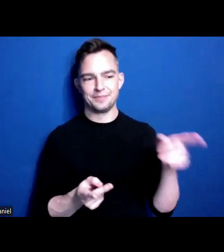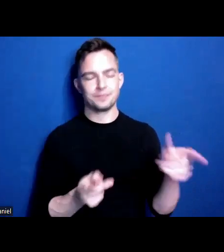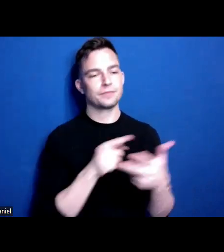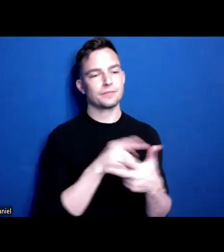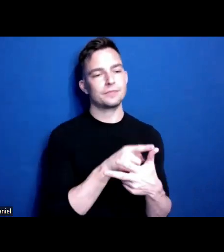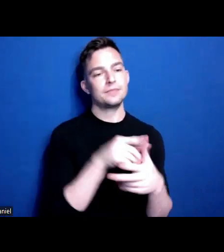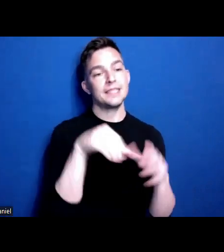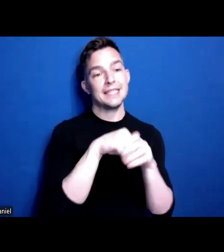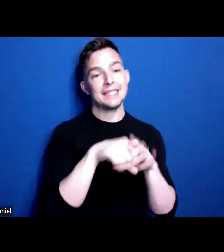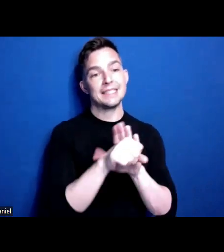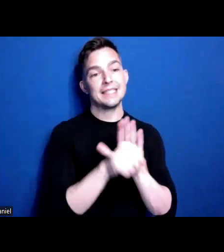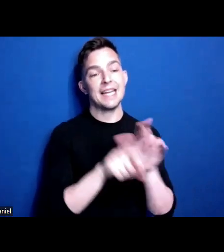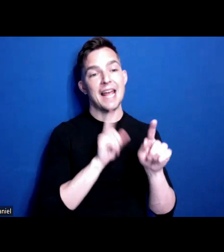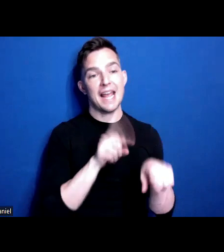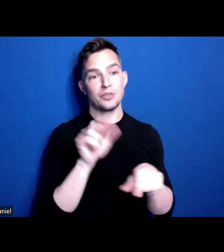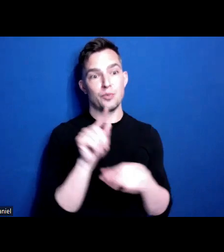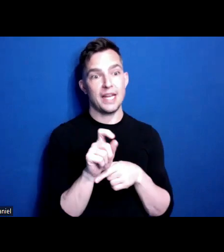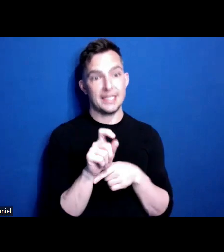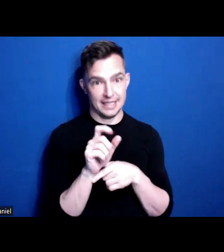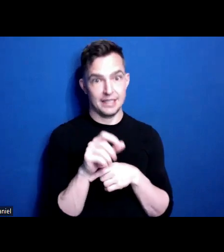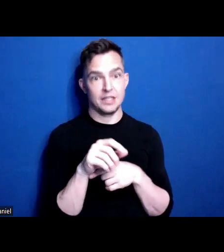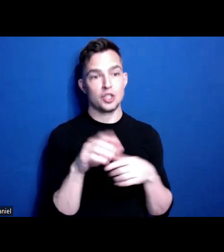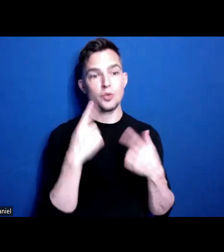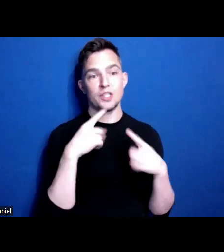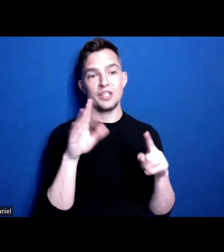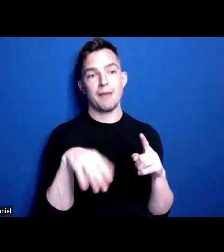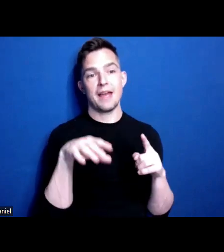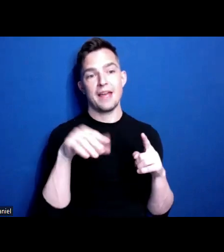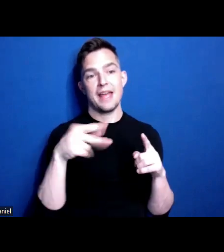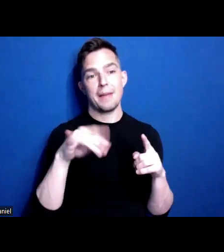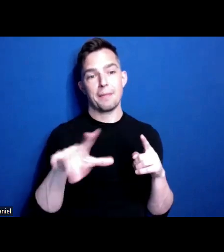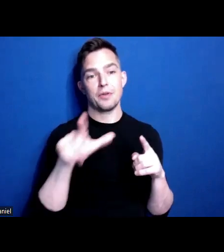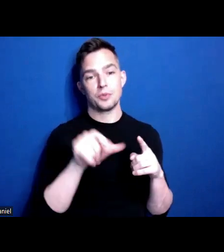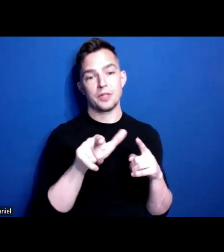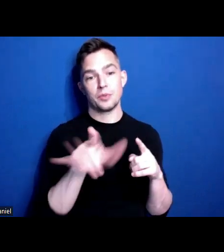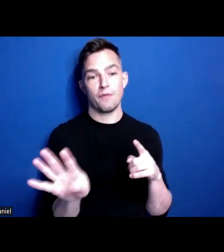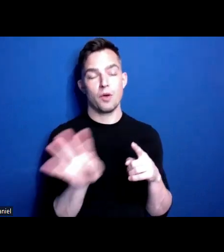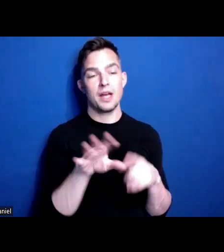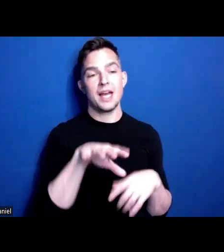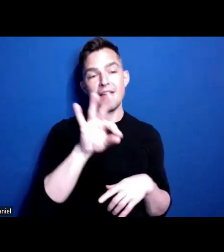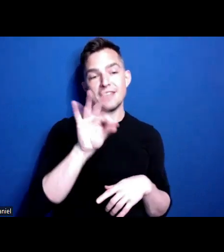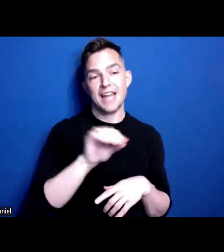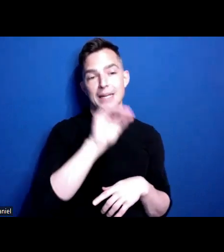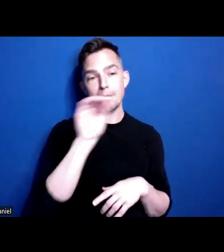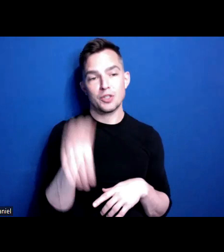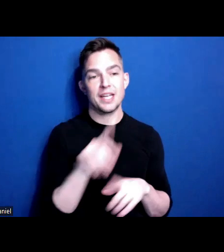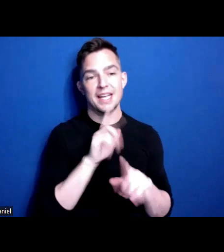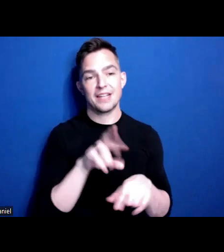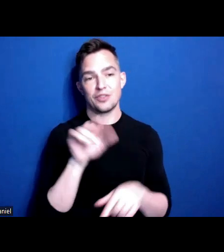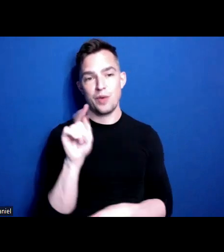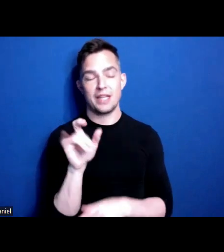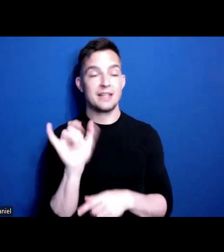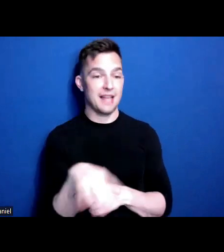an in-state answer rate to achieve by April 2024 of 90% answer rate. That's